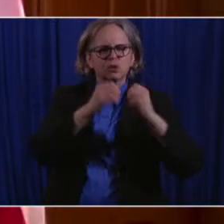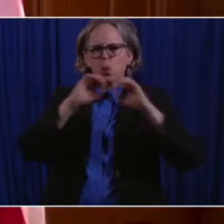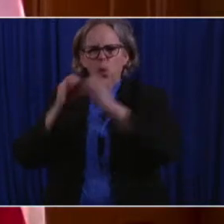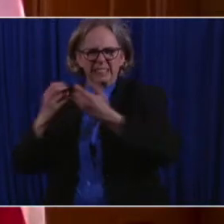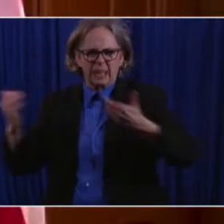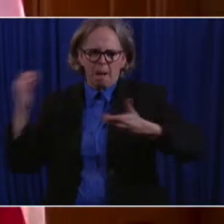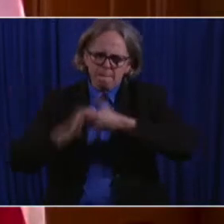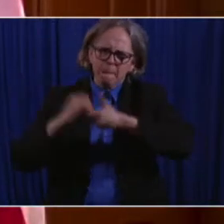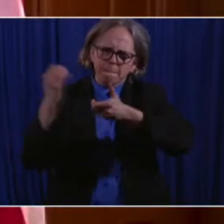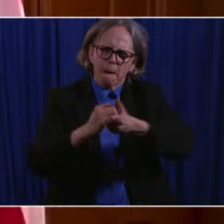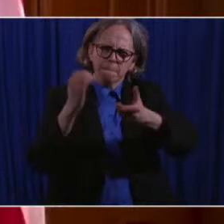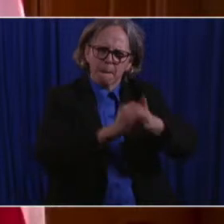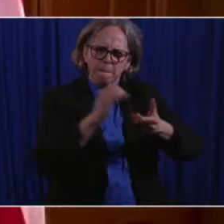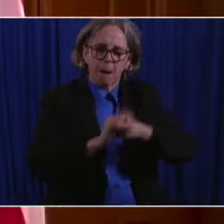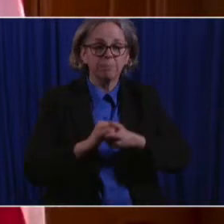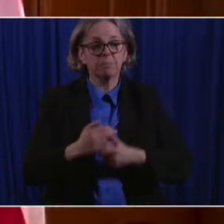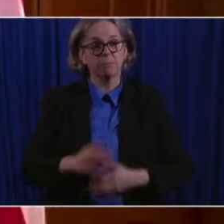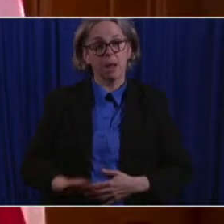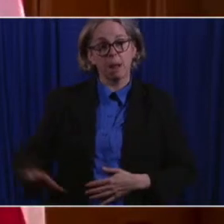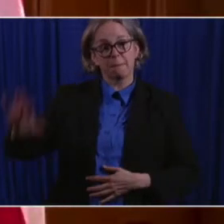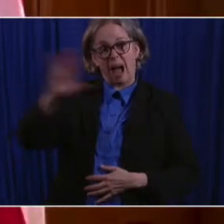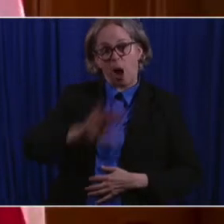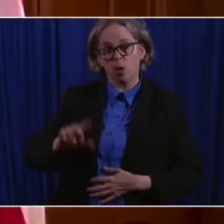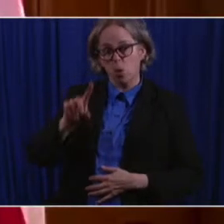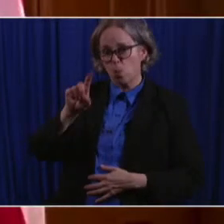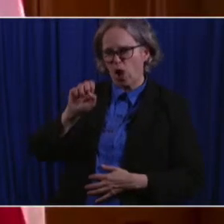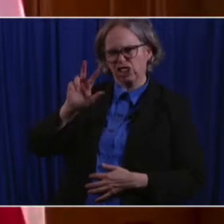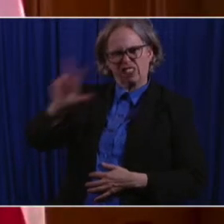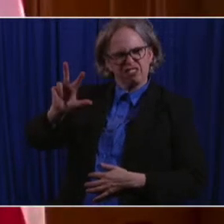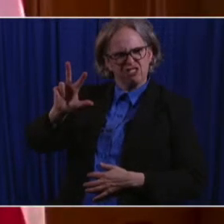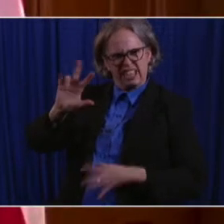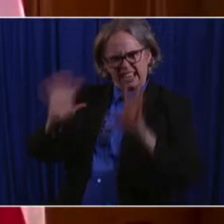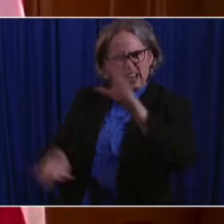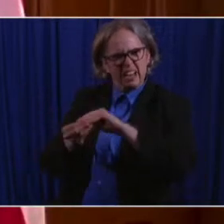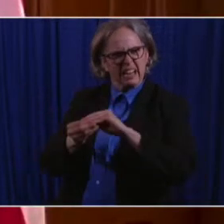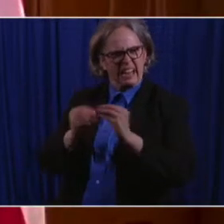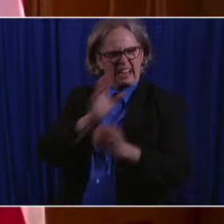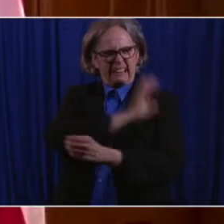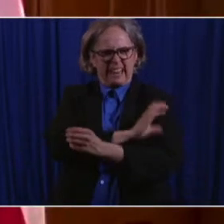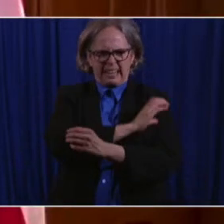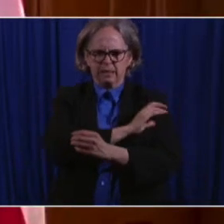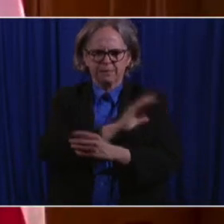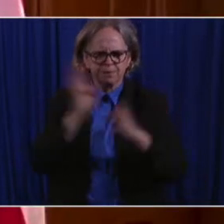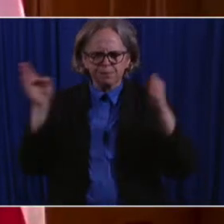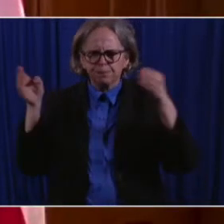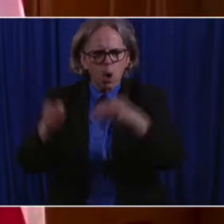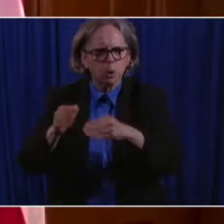clinics, bringing vaccine to over 5,000 older Ohioans by this effort. So it's